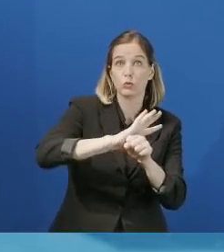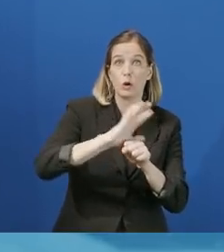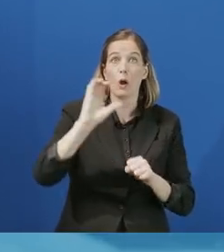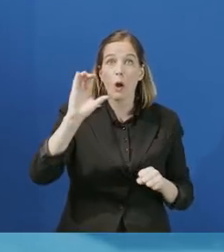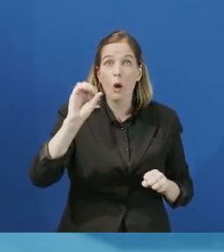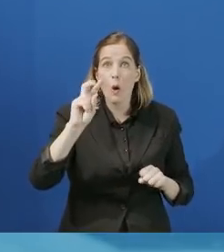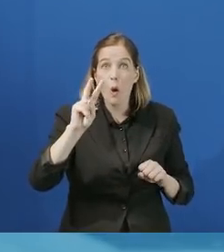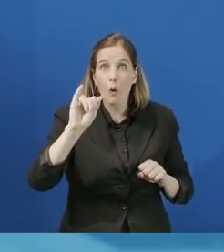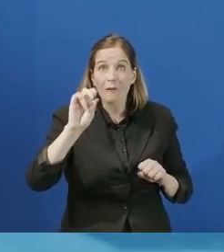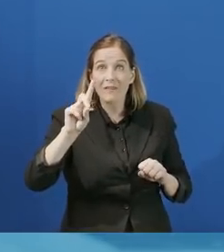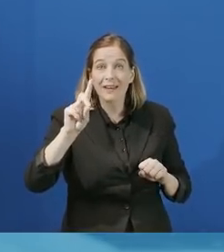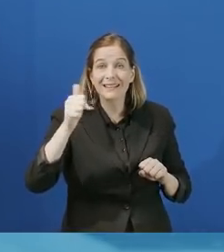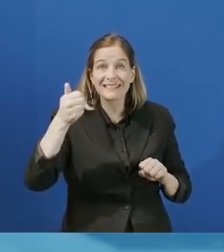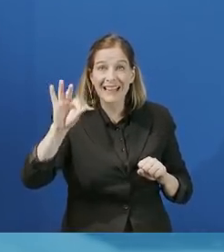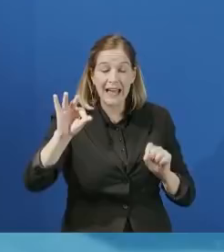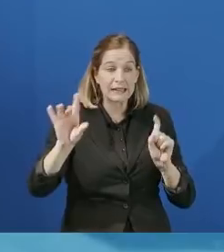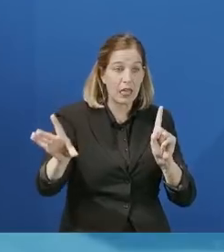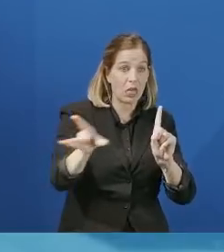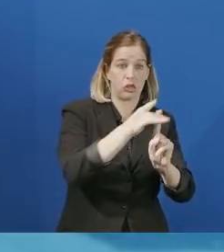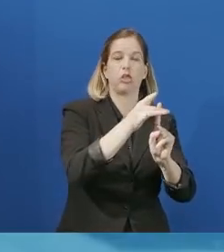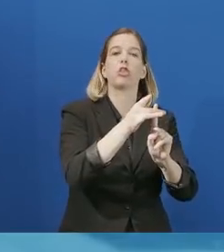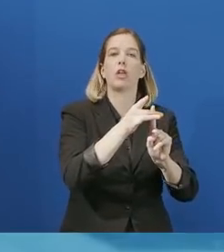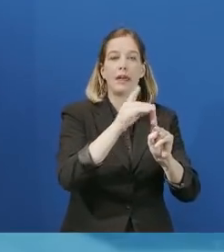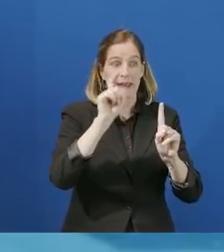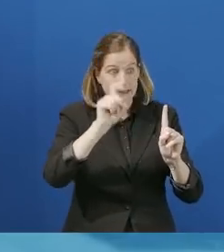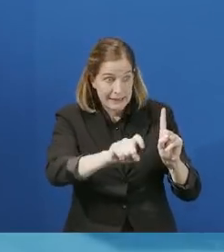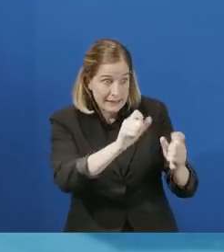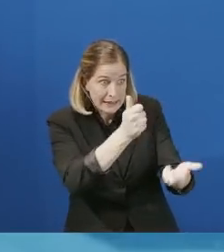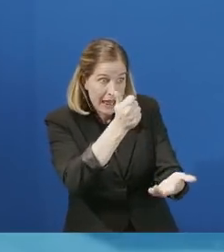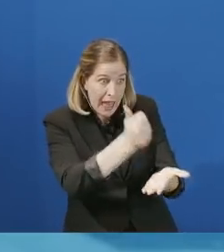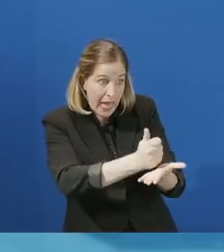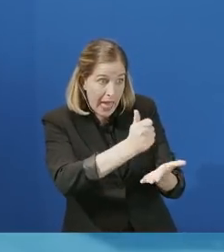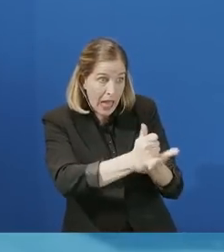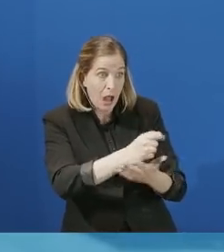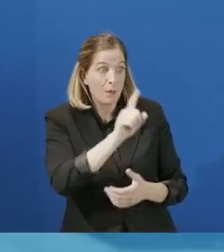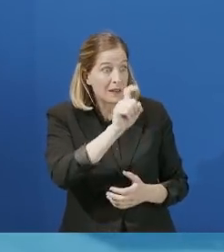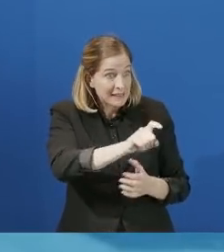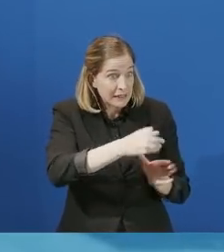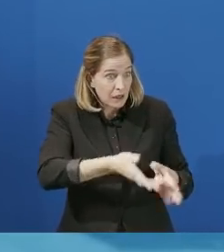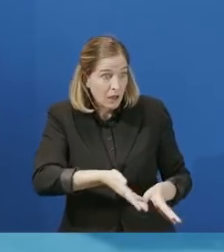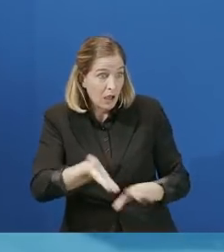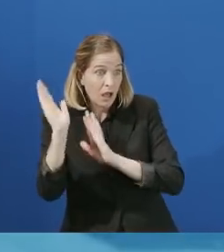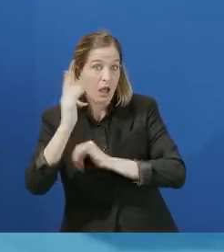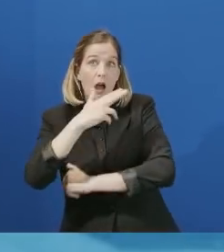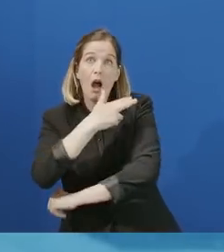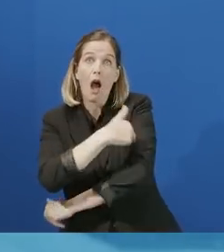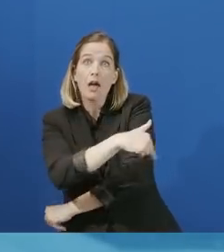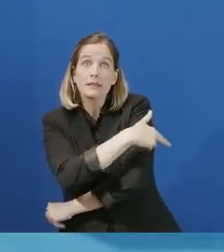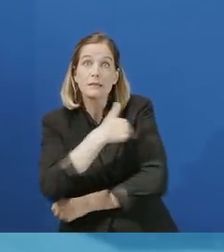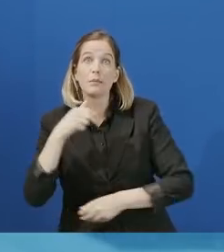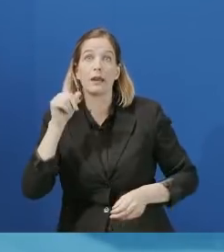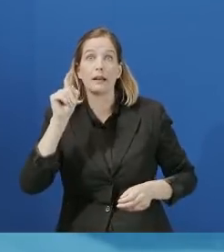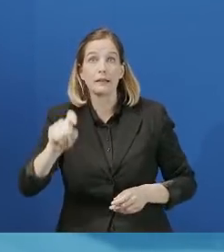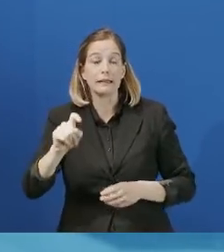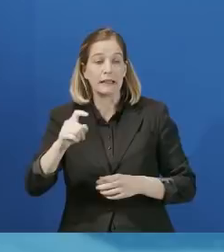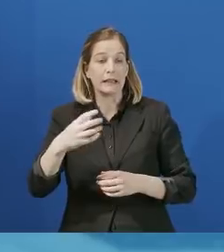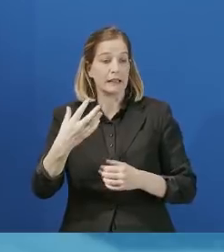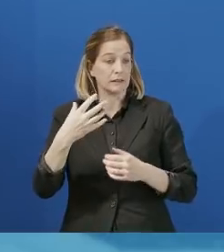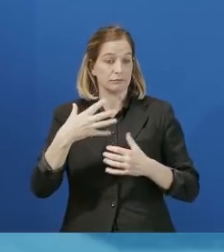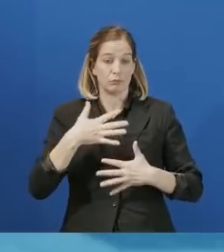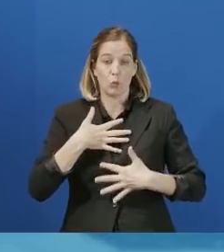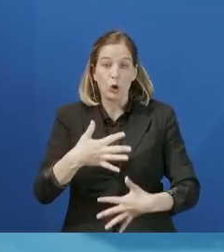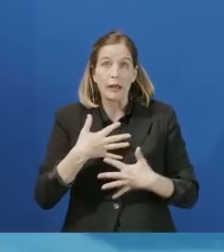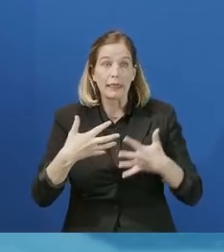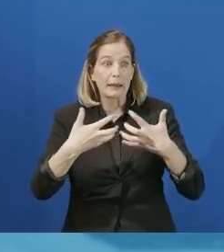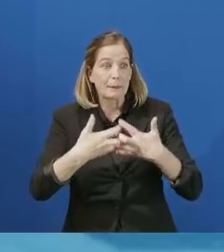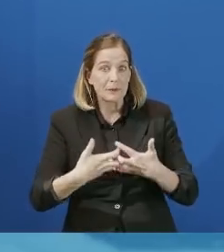a hospital bed, ICU, ventilator, that was available. We have that today. Now